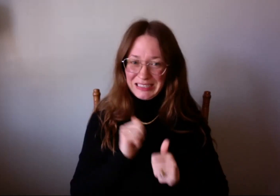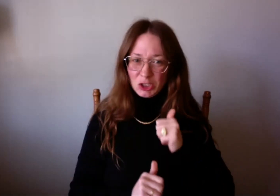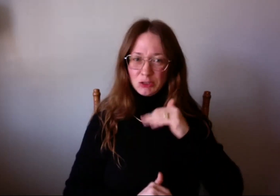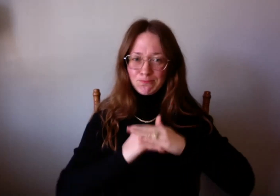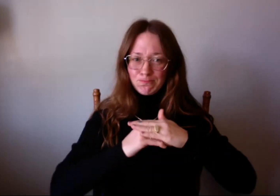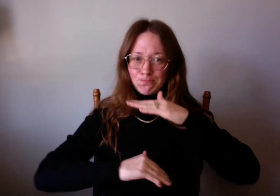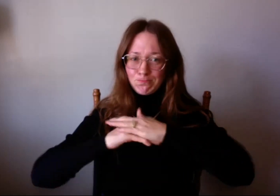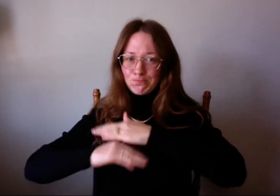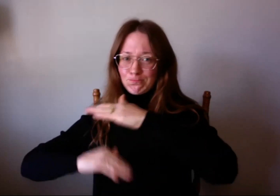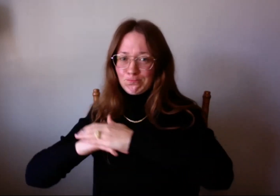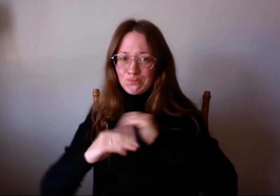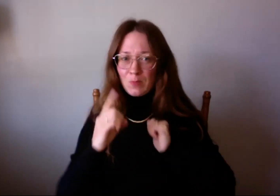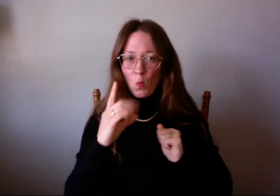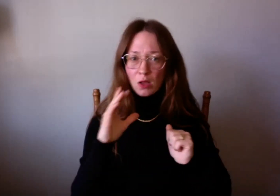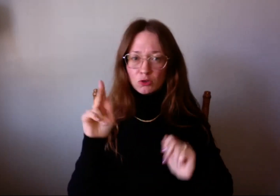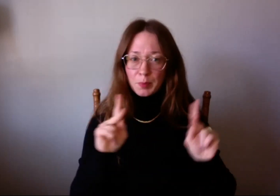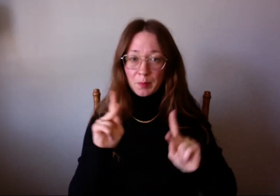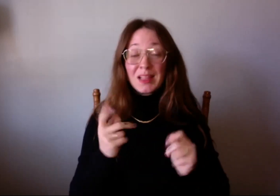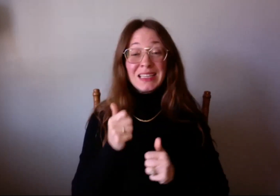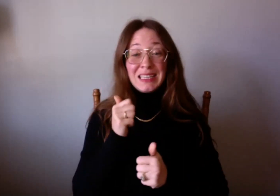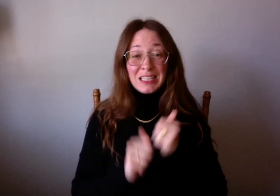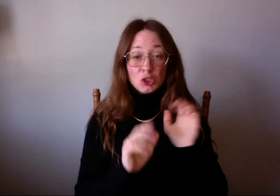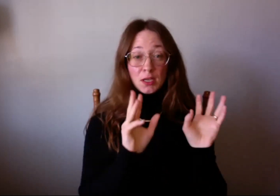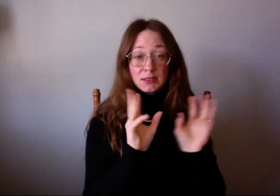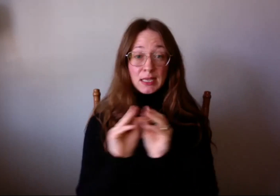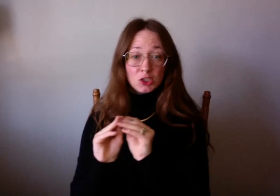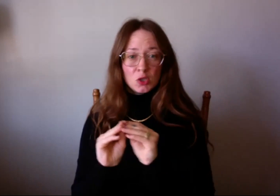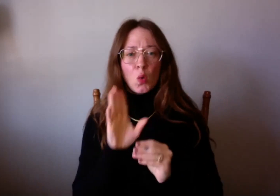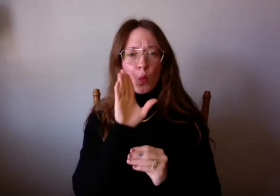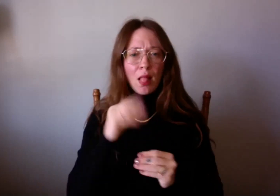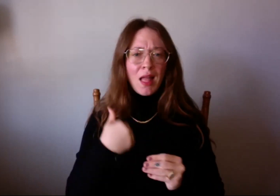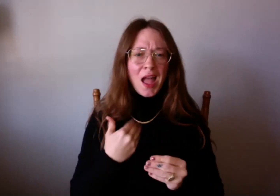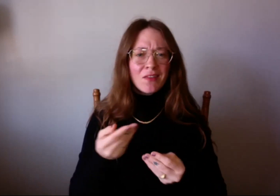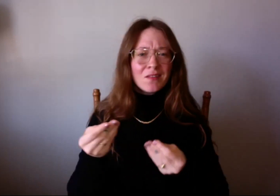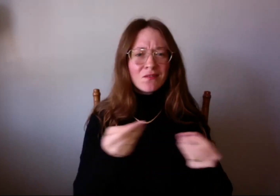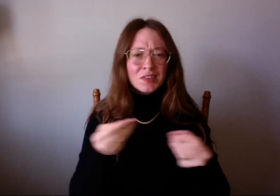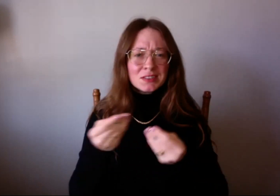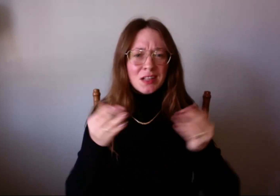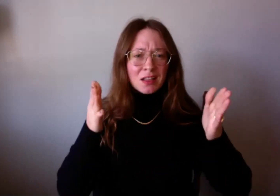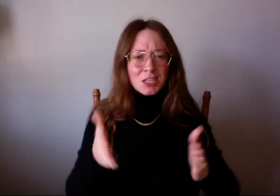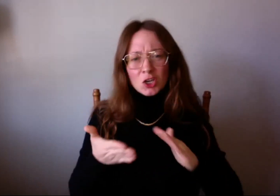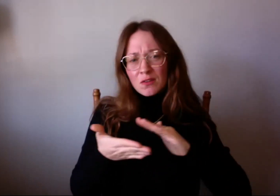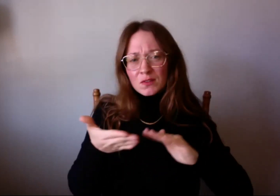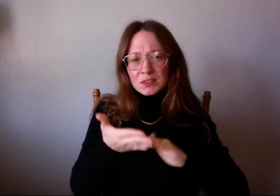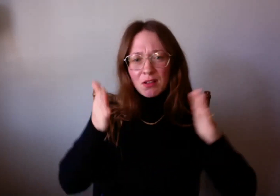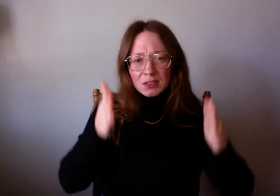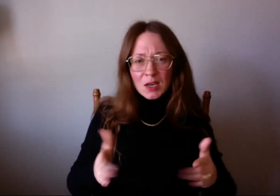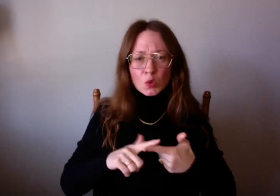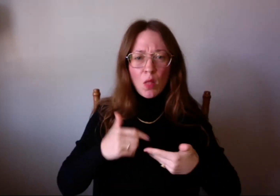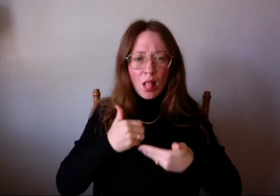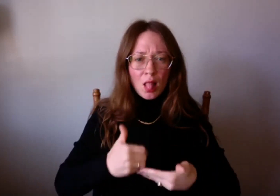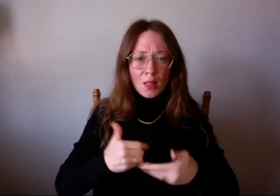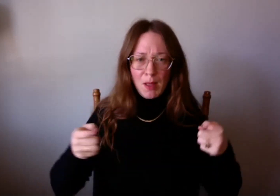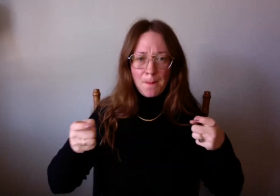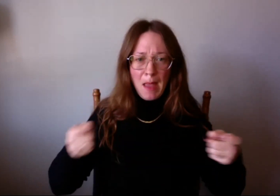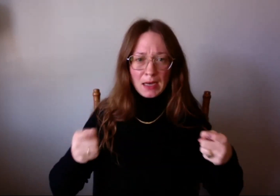Each live session will have facilitators involved to help kick off the session and pose questions.